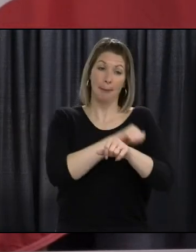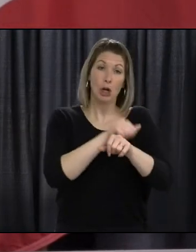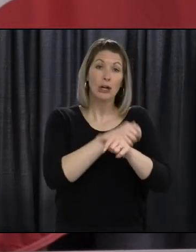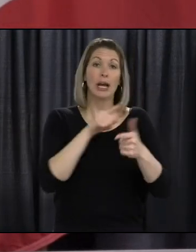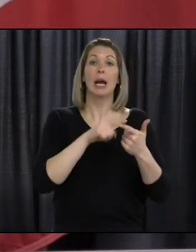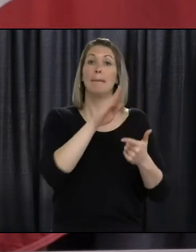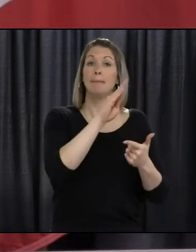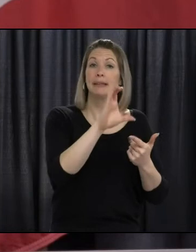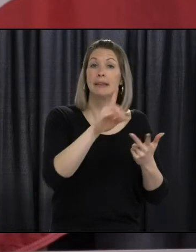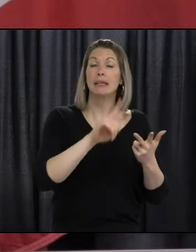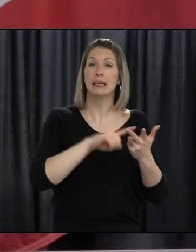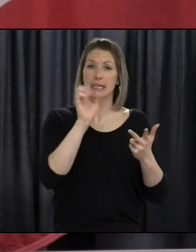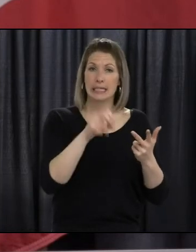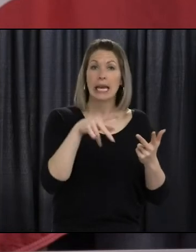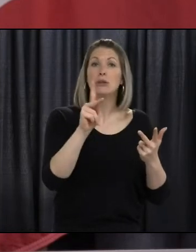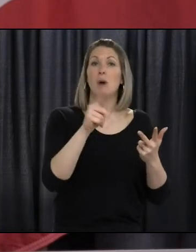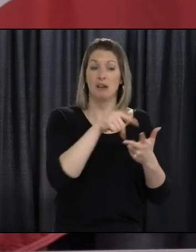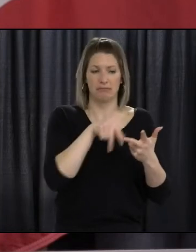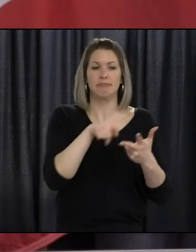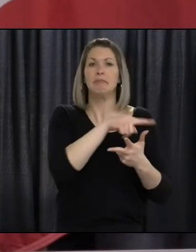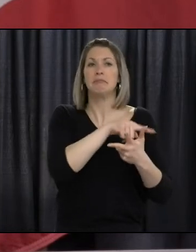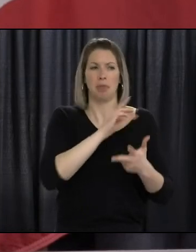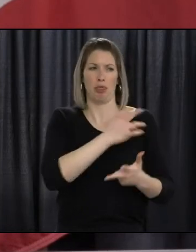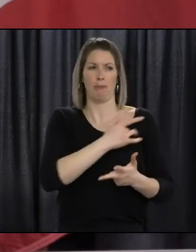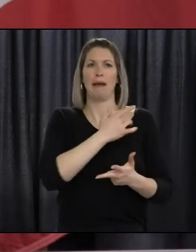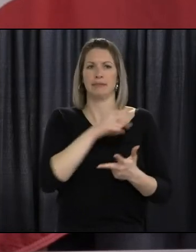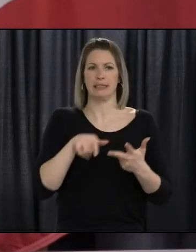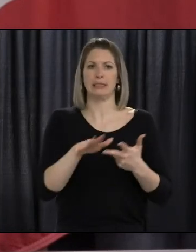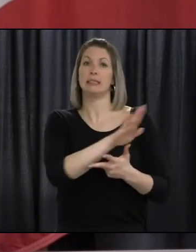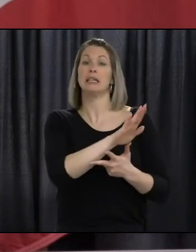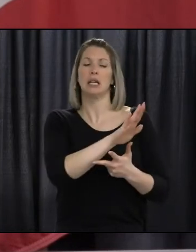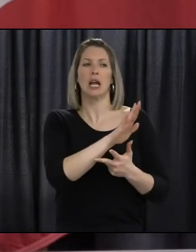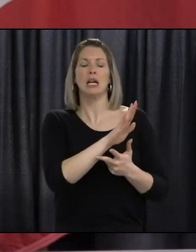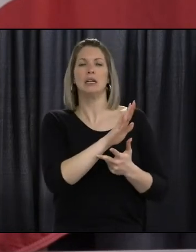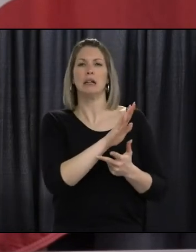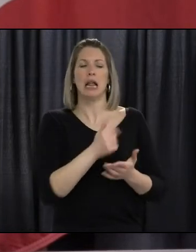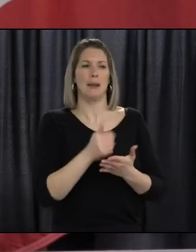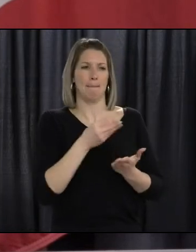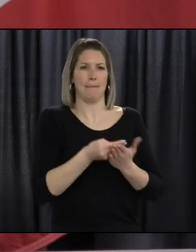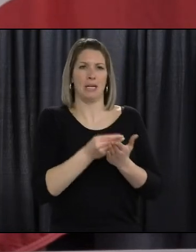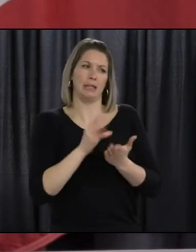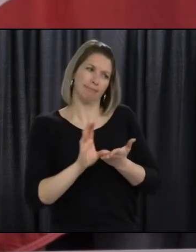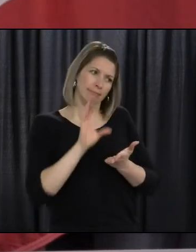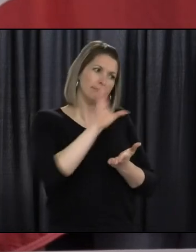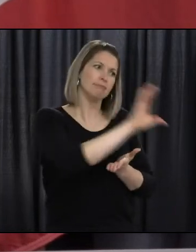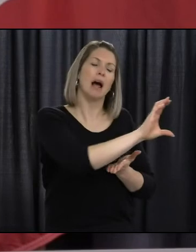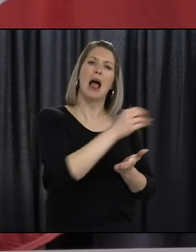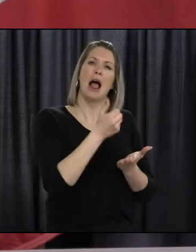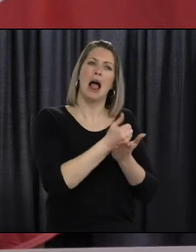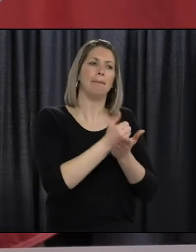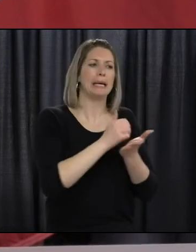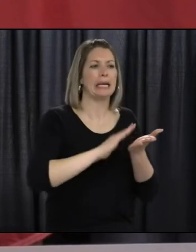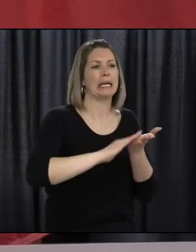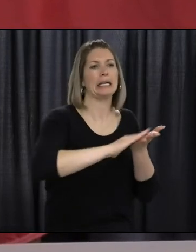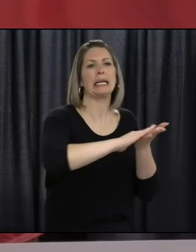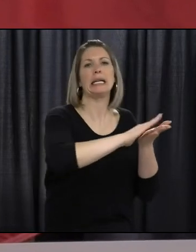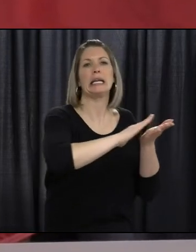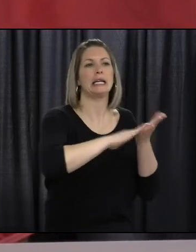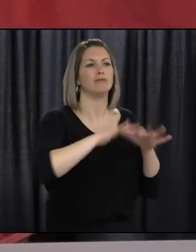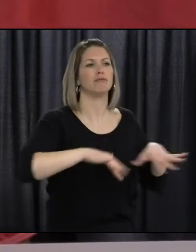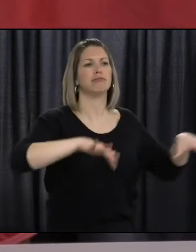British Columbia. There's a little bit there on how we reduce emissions within the oil and gas industry. But what we're